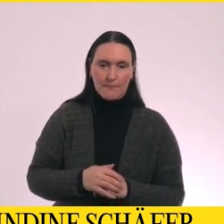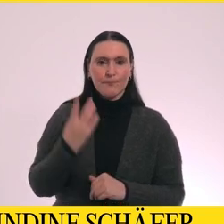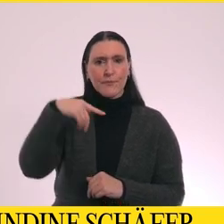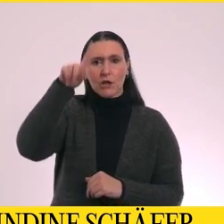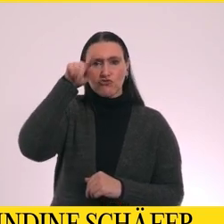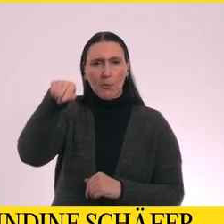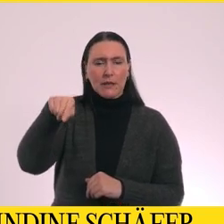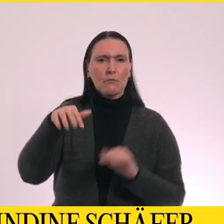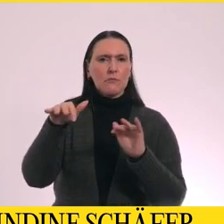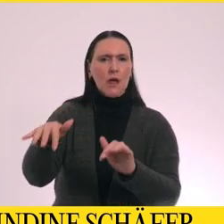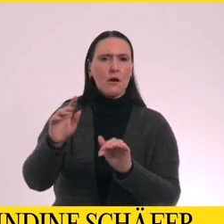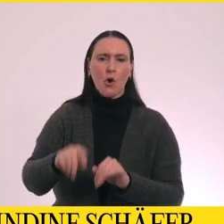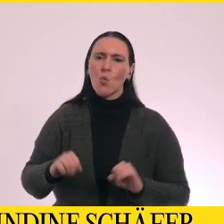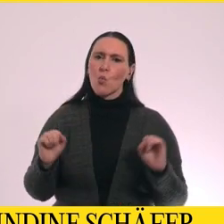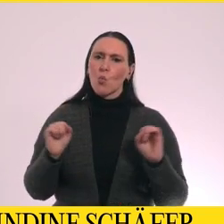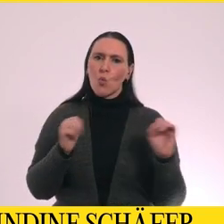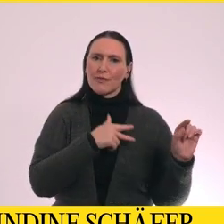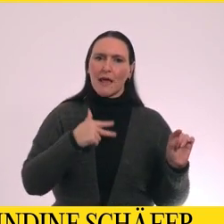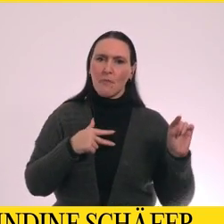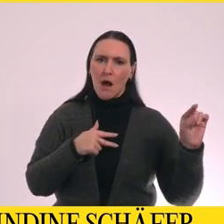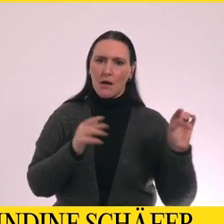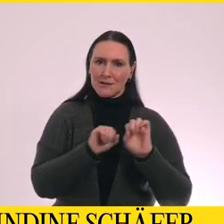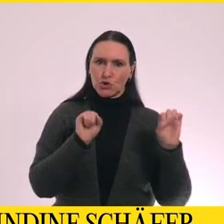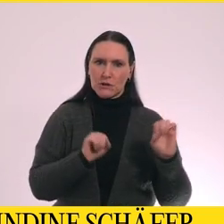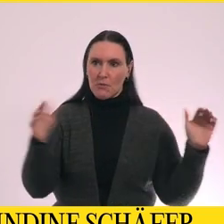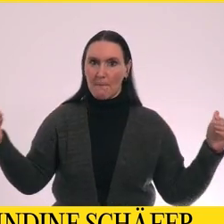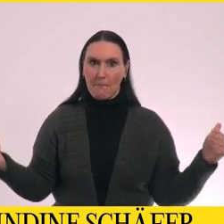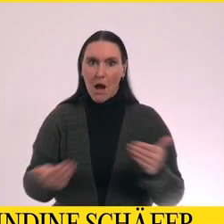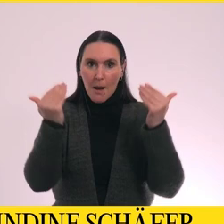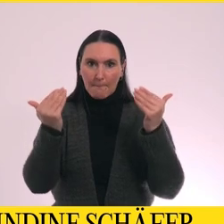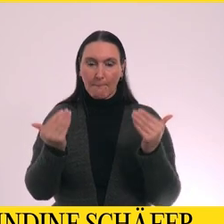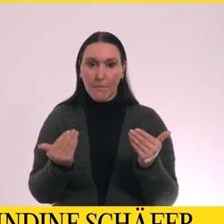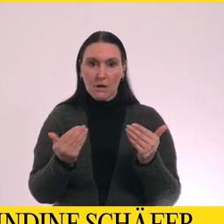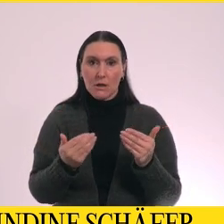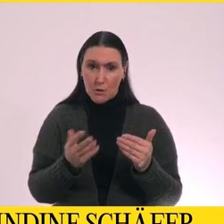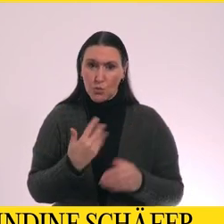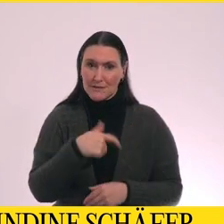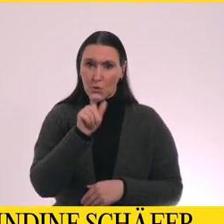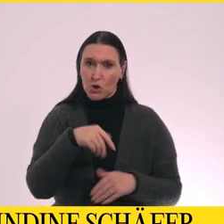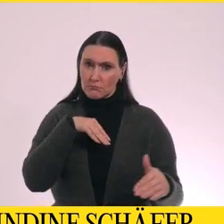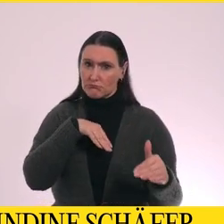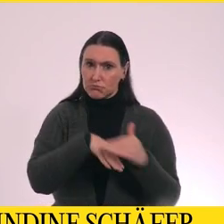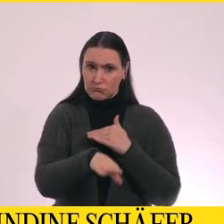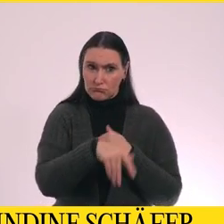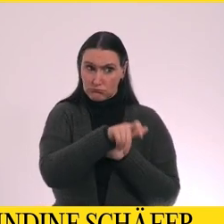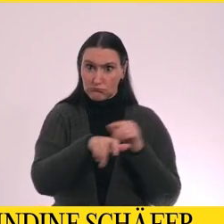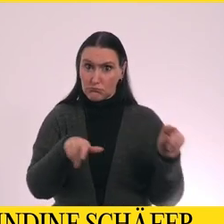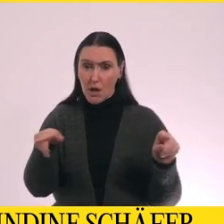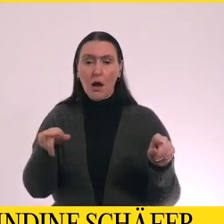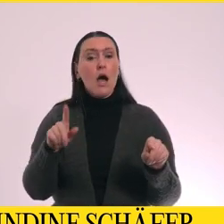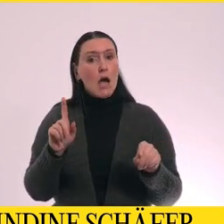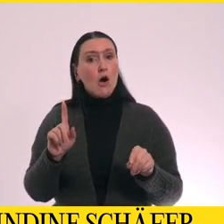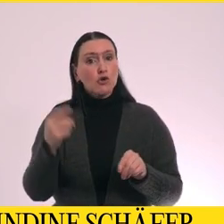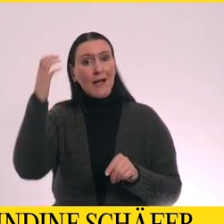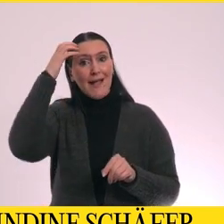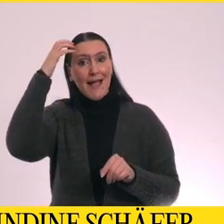difference in the perception of a person who is seeking asylum, regardless of if the government is convinced